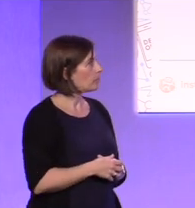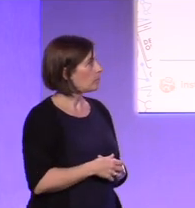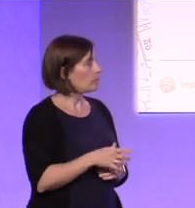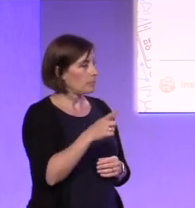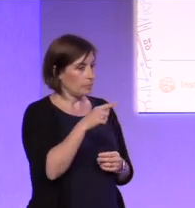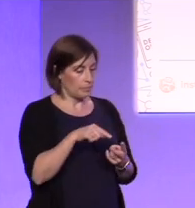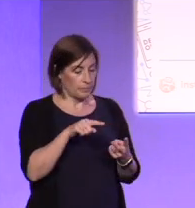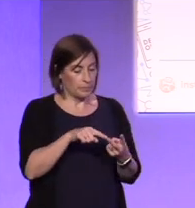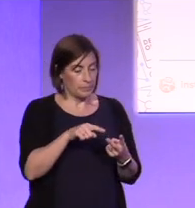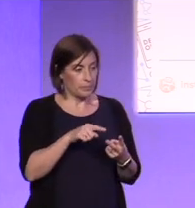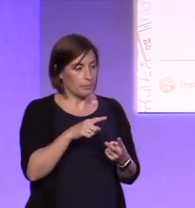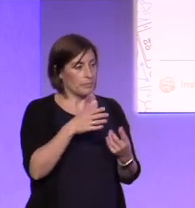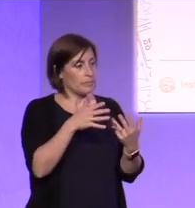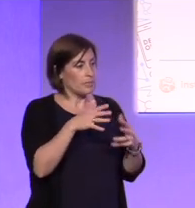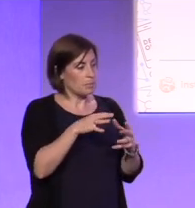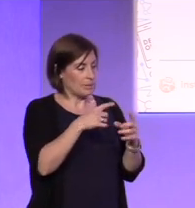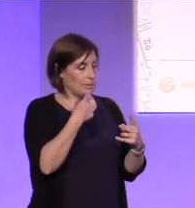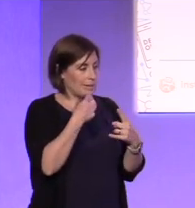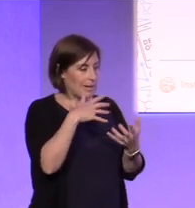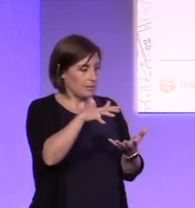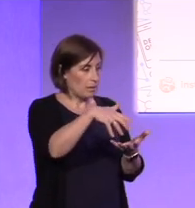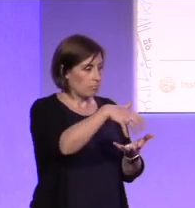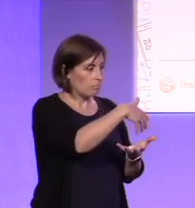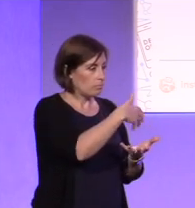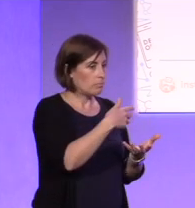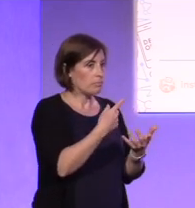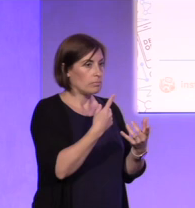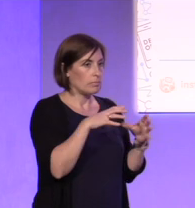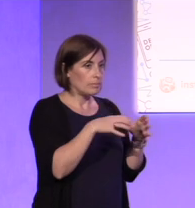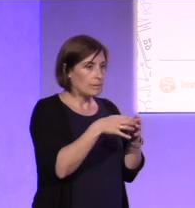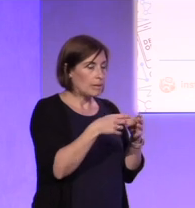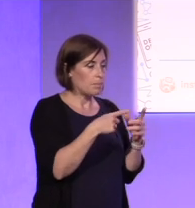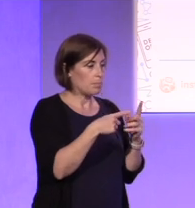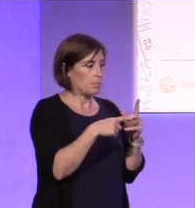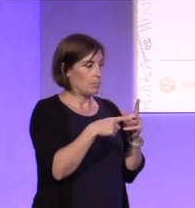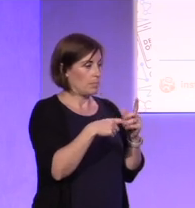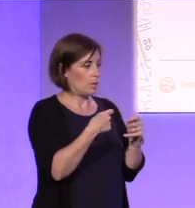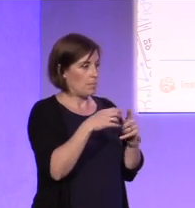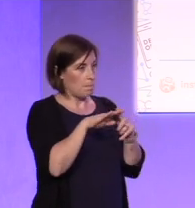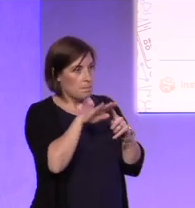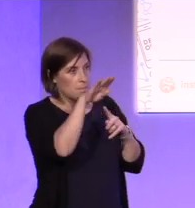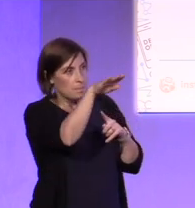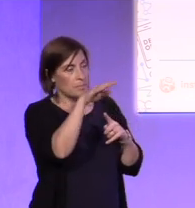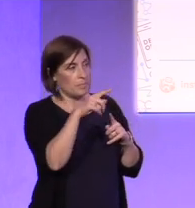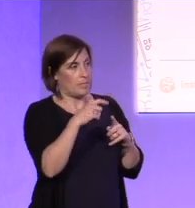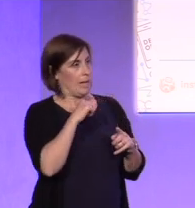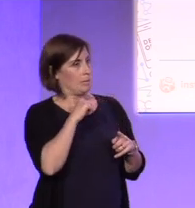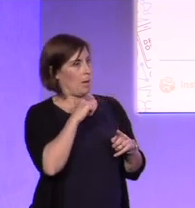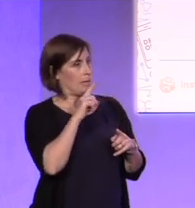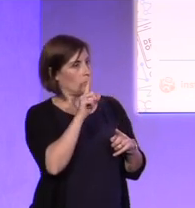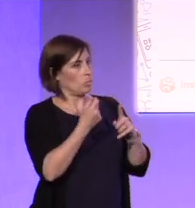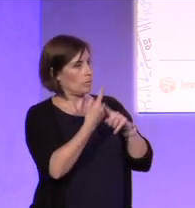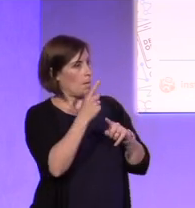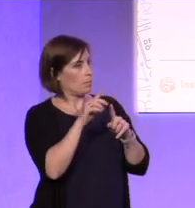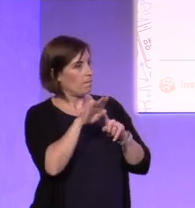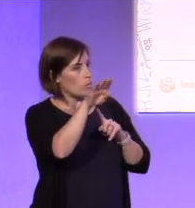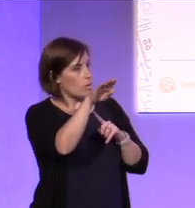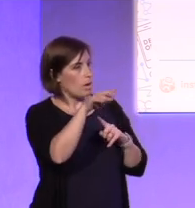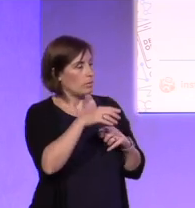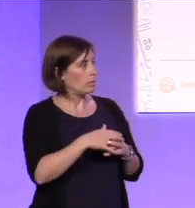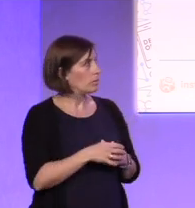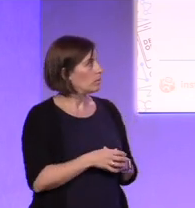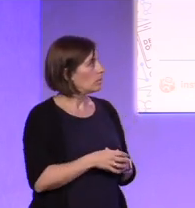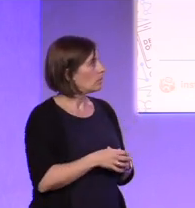that information that we've been creating and collecting and piece it together and start to forecast forward. And so we started to use performance